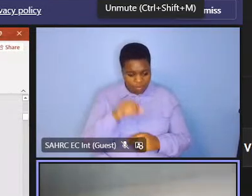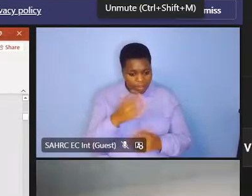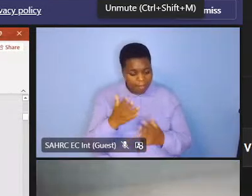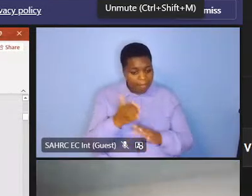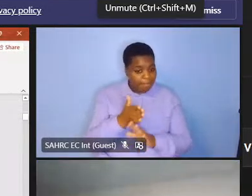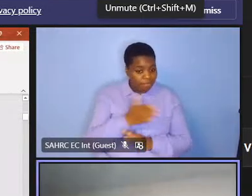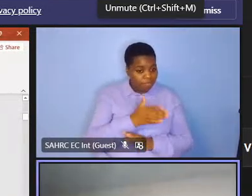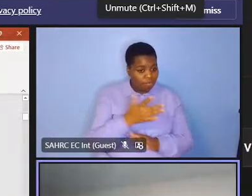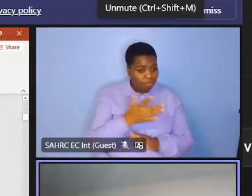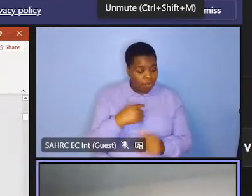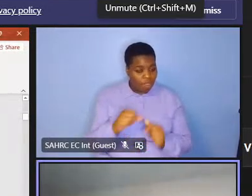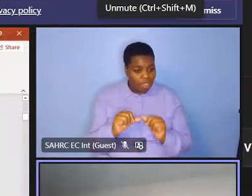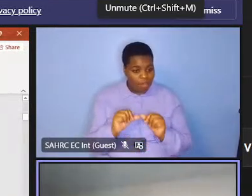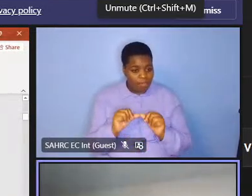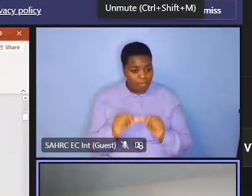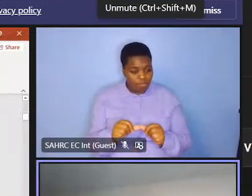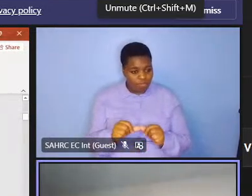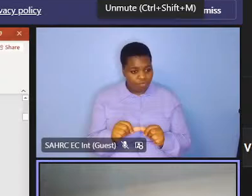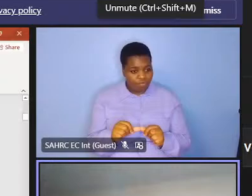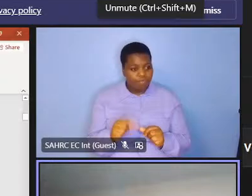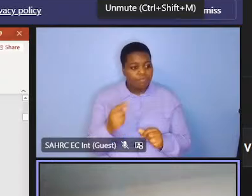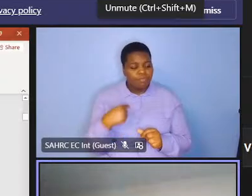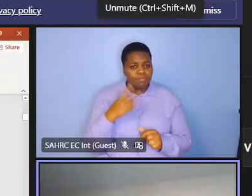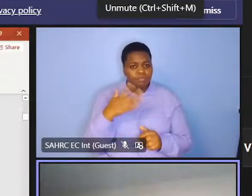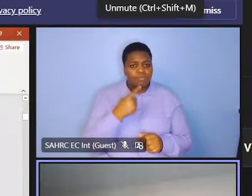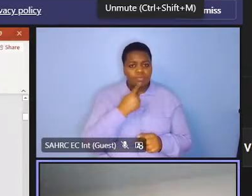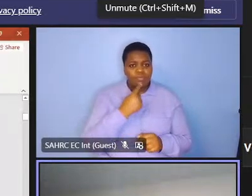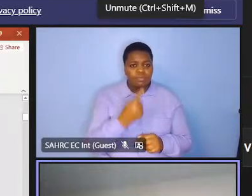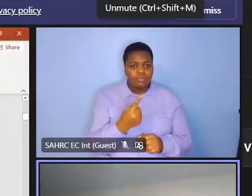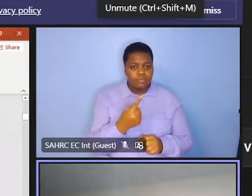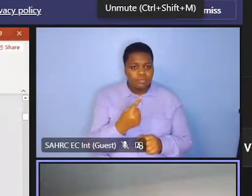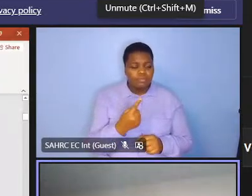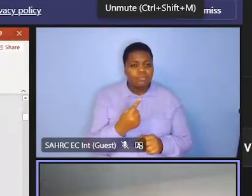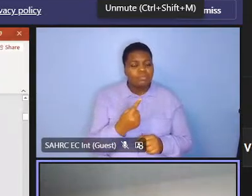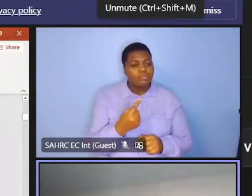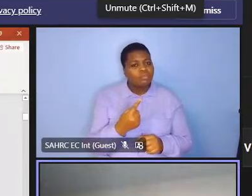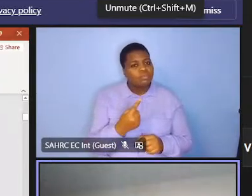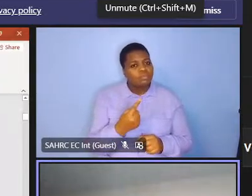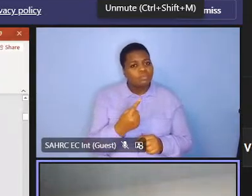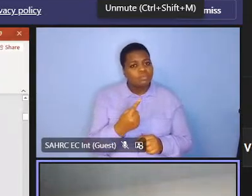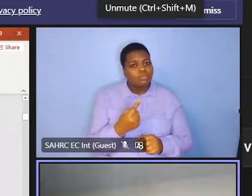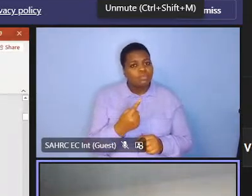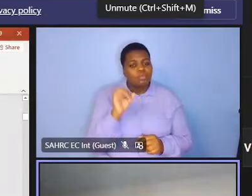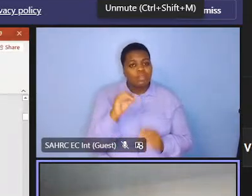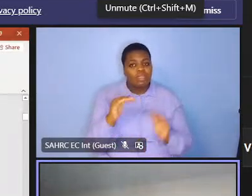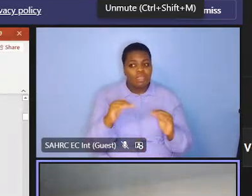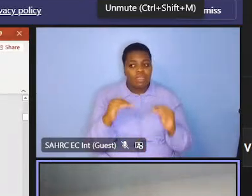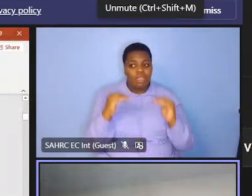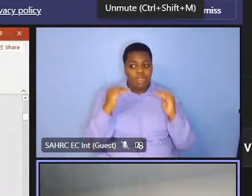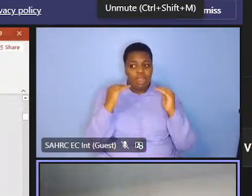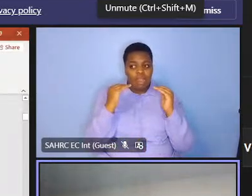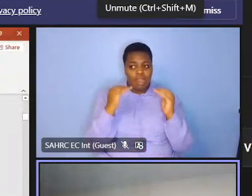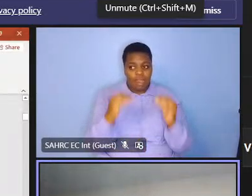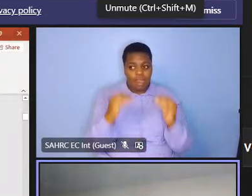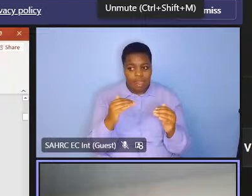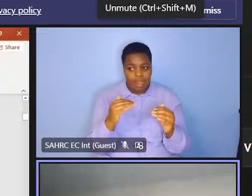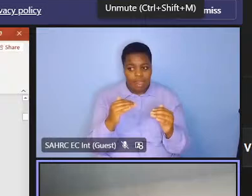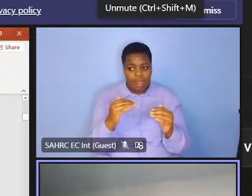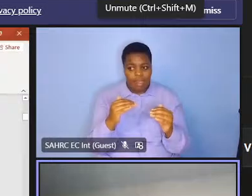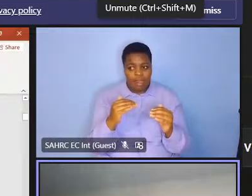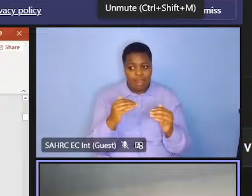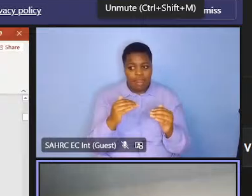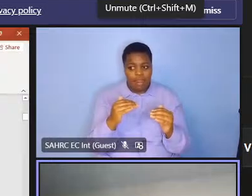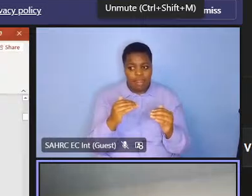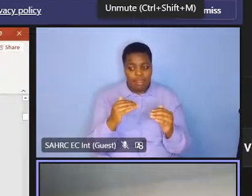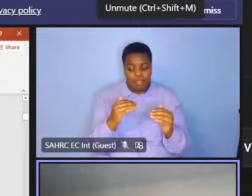move, I want to say that even at highest level of human rights protection, at the